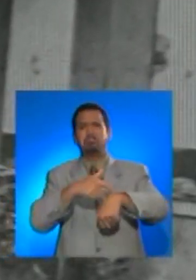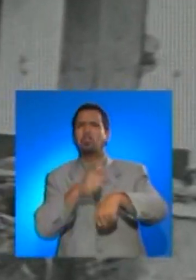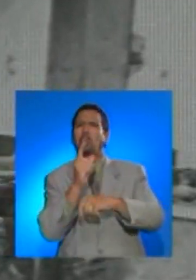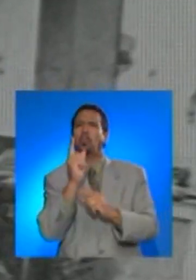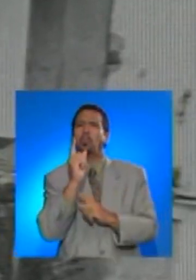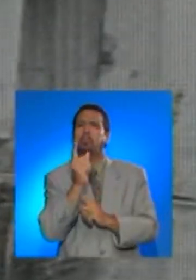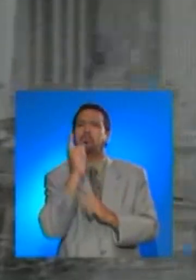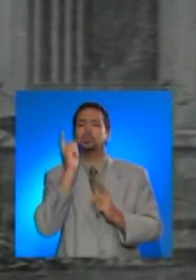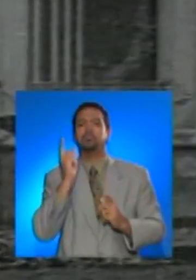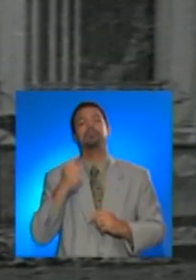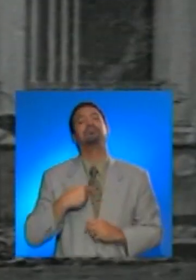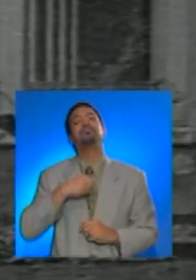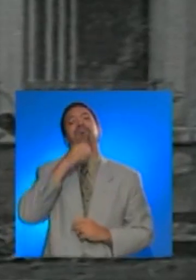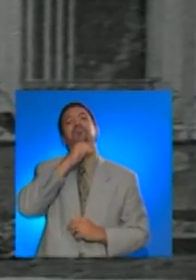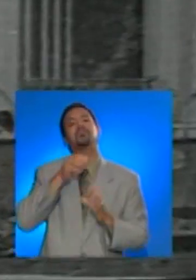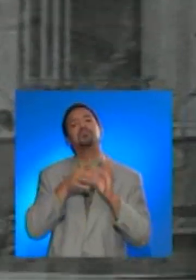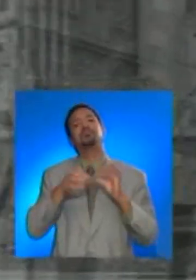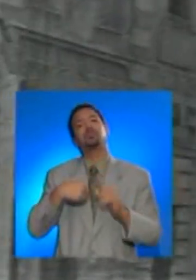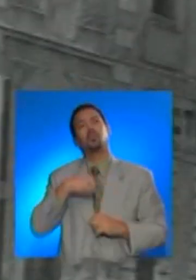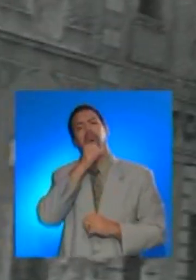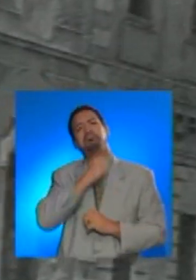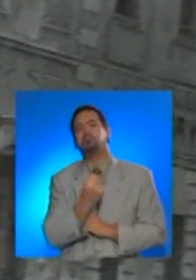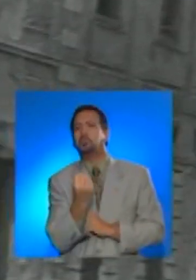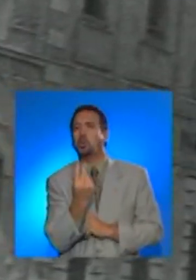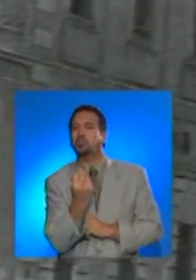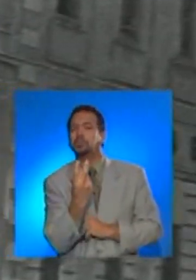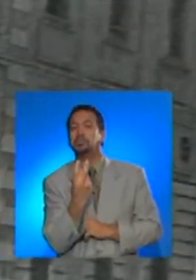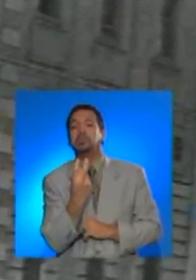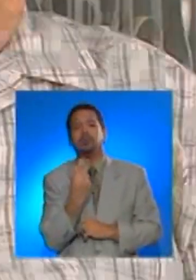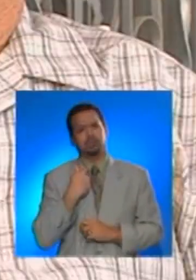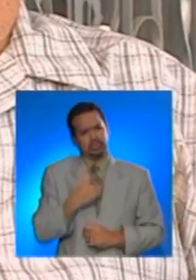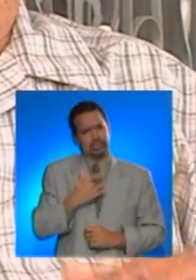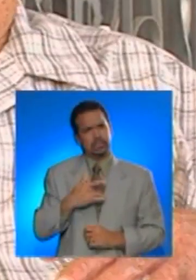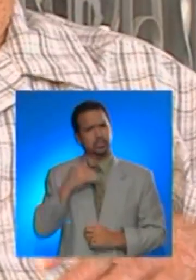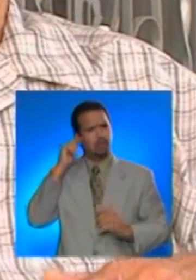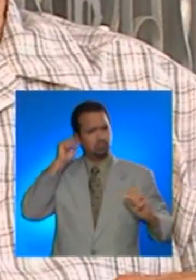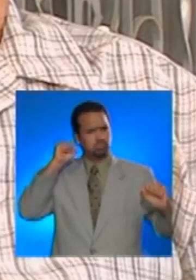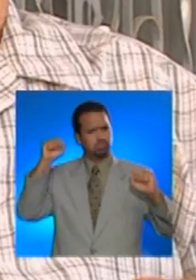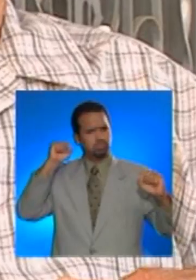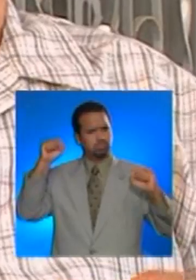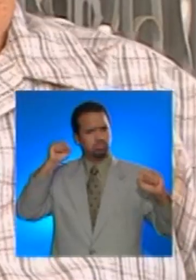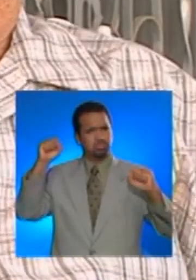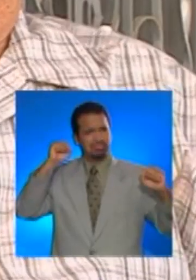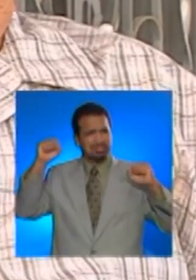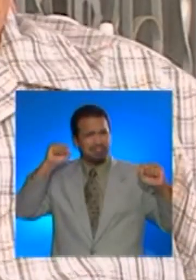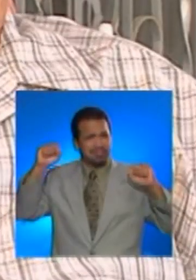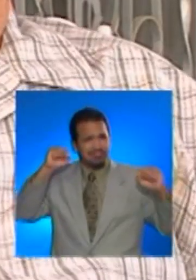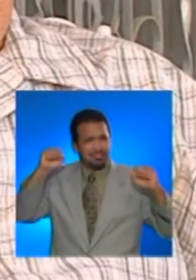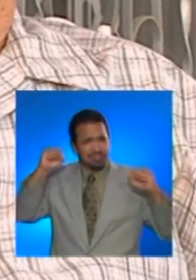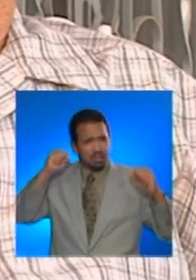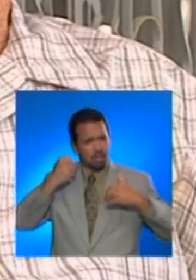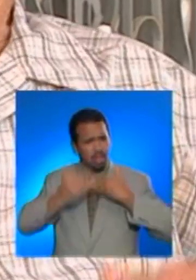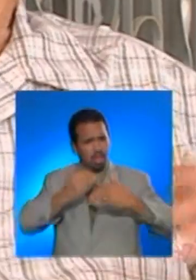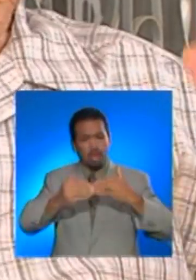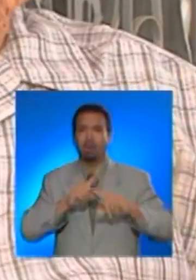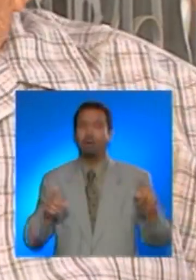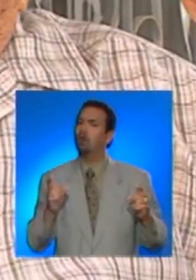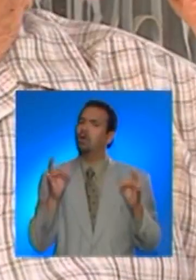little over a minute. I was 12 years old when I felt the noise